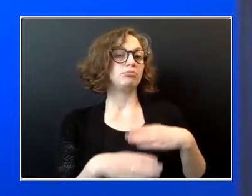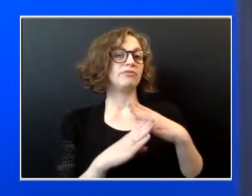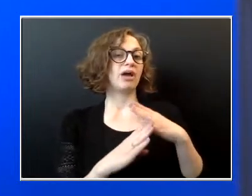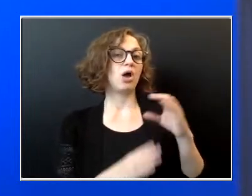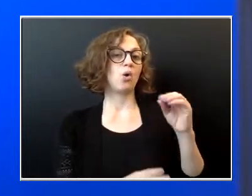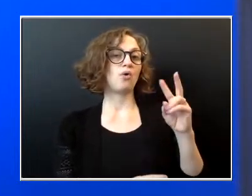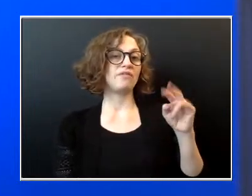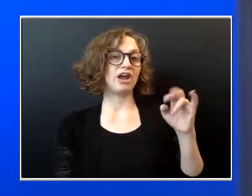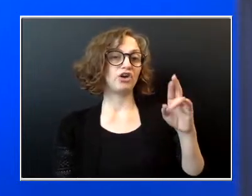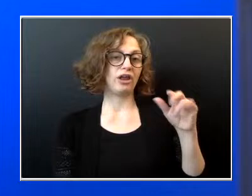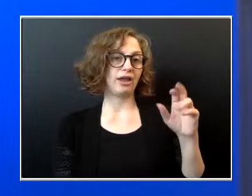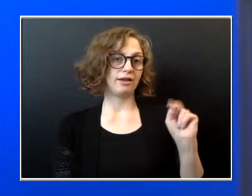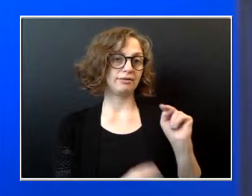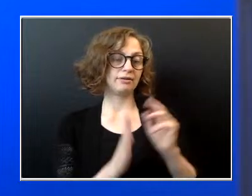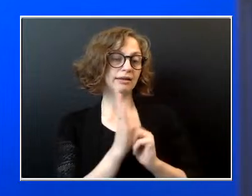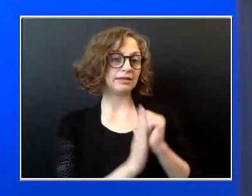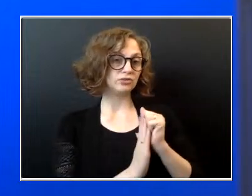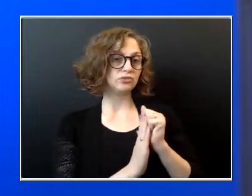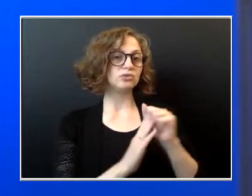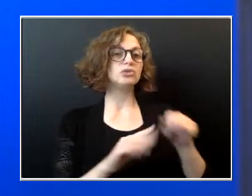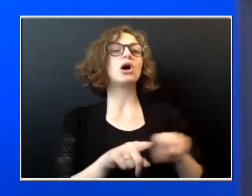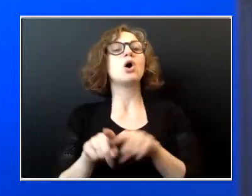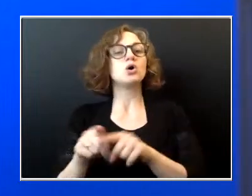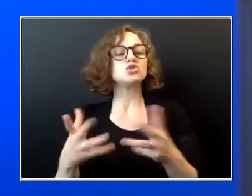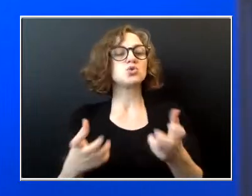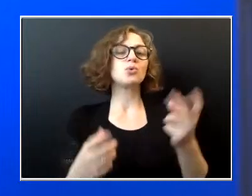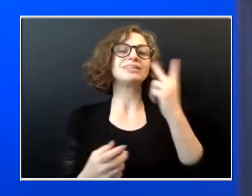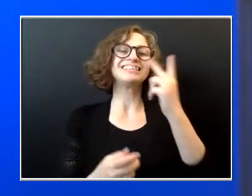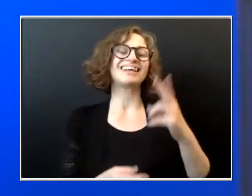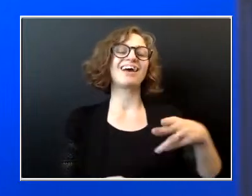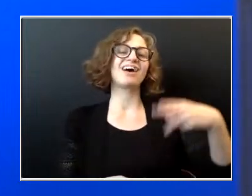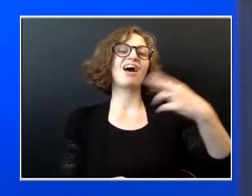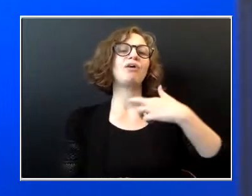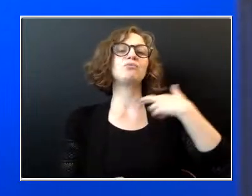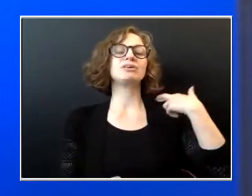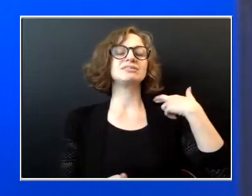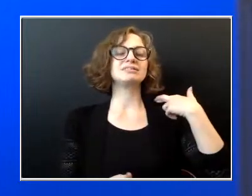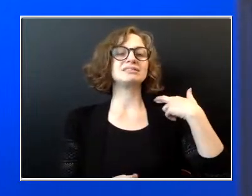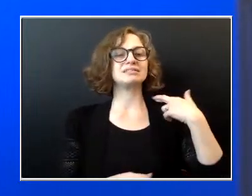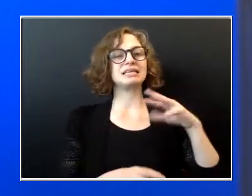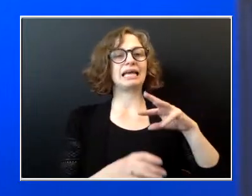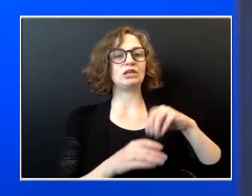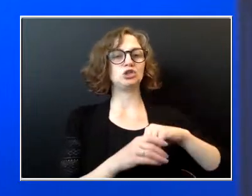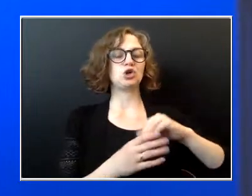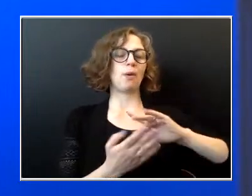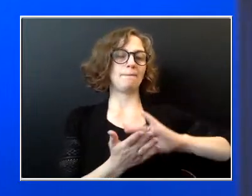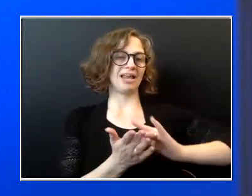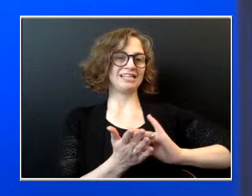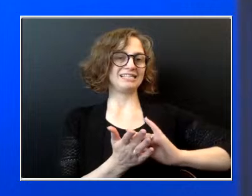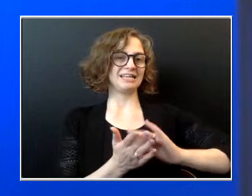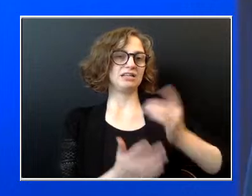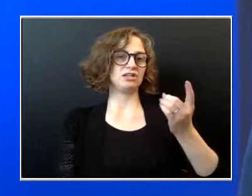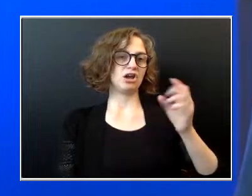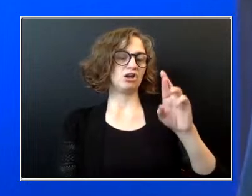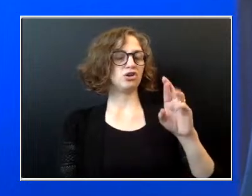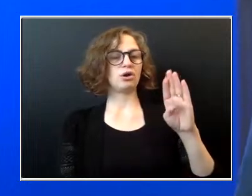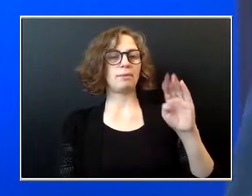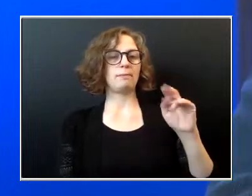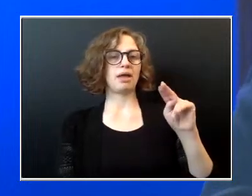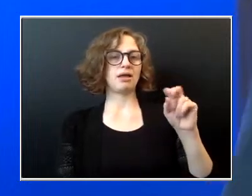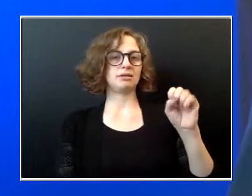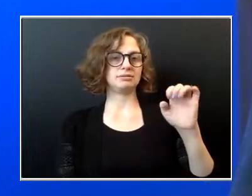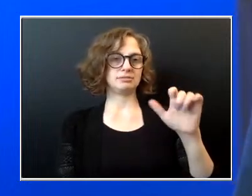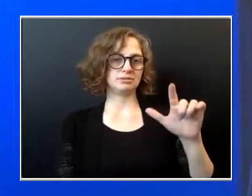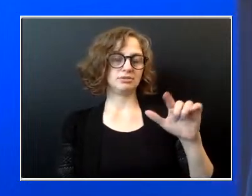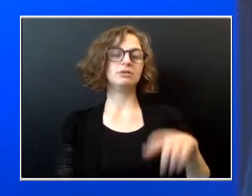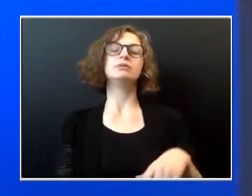high risk internal medicine GI doctor, Dr. A.J. Bansal. So I did the first